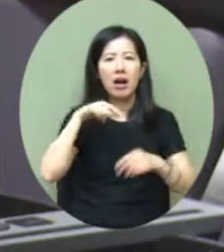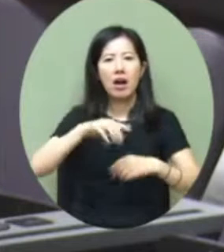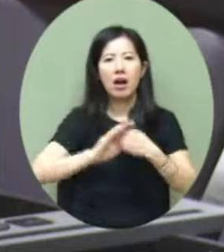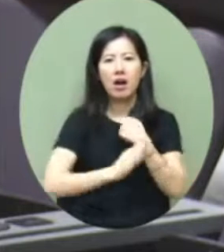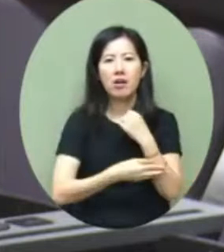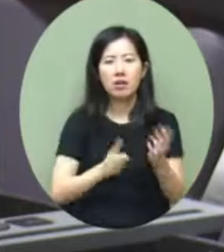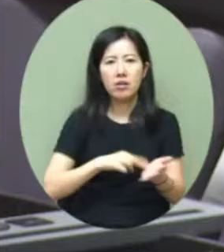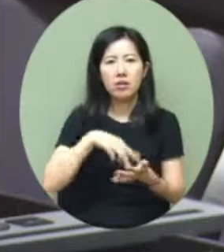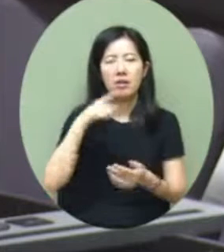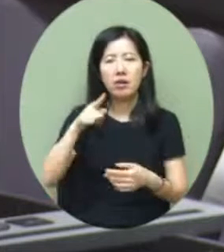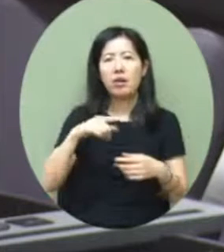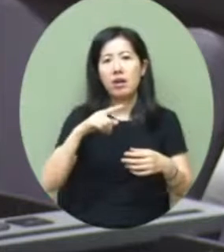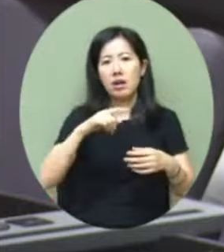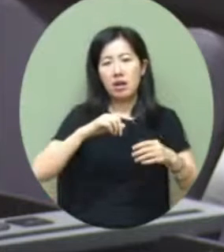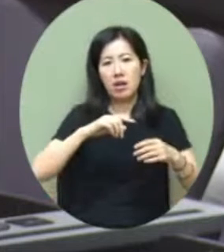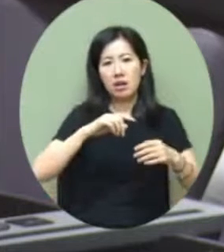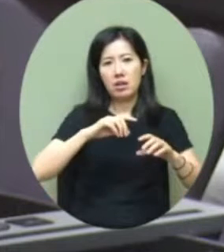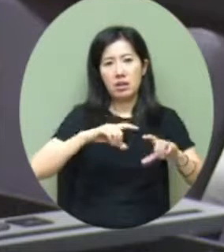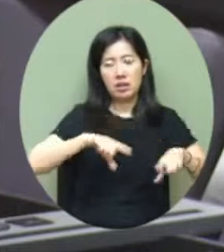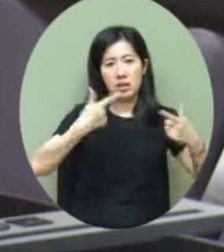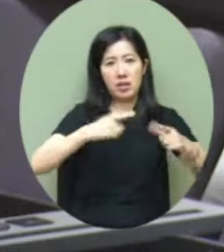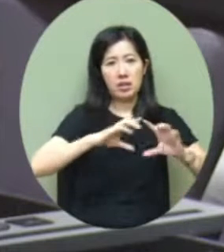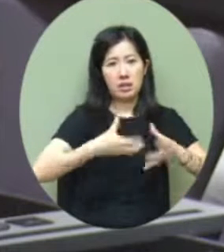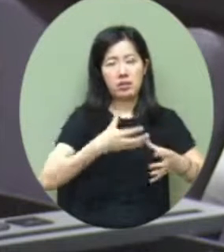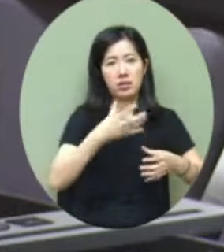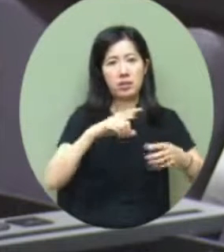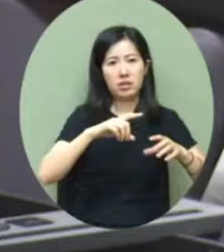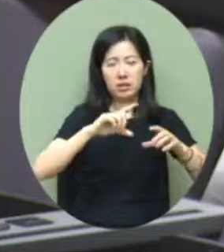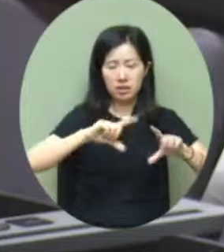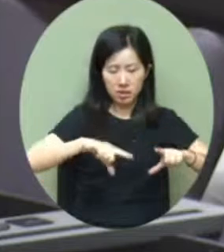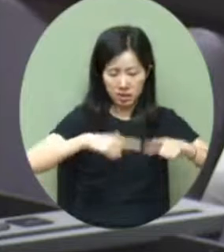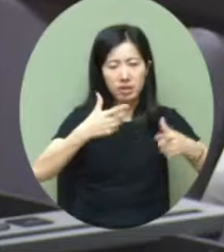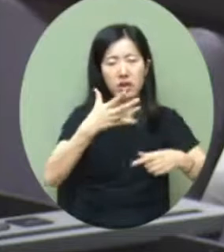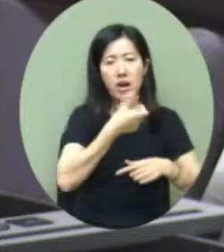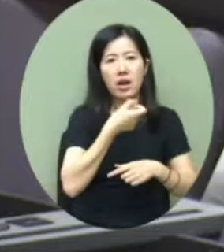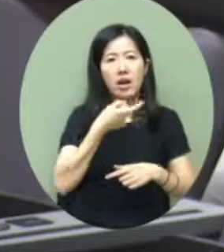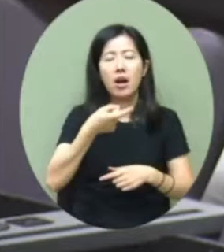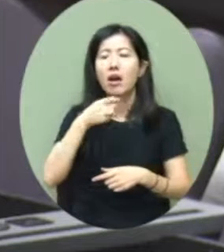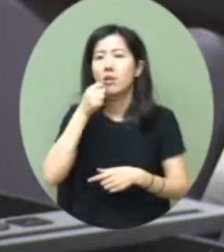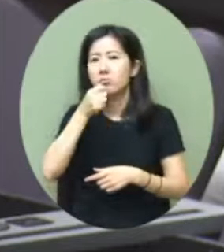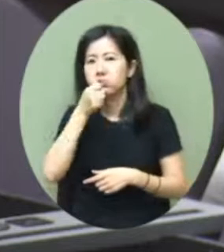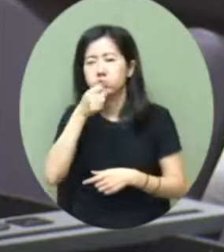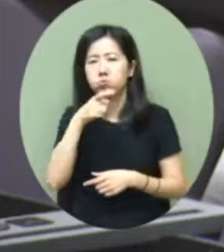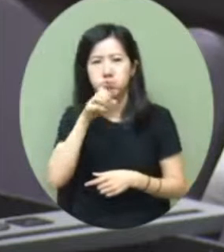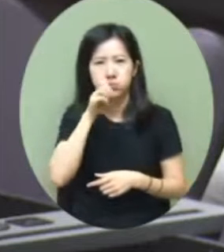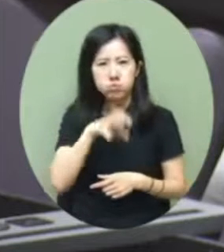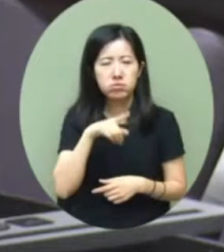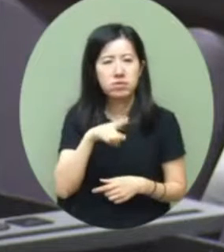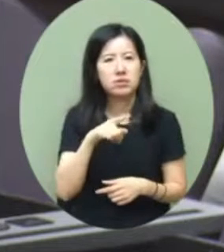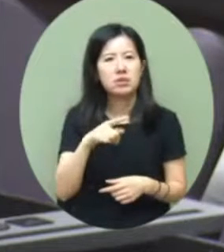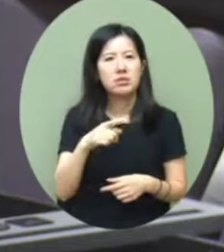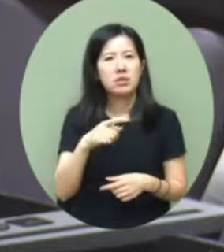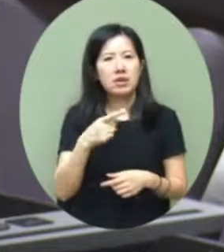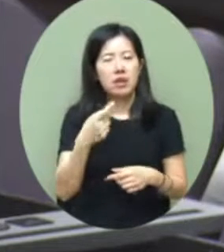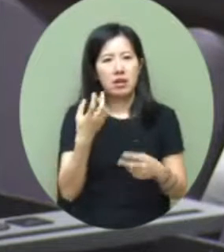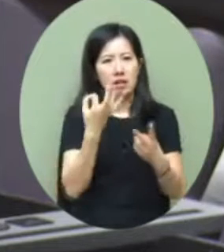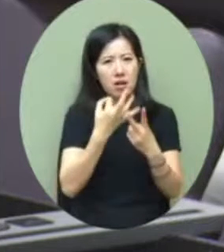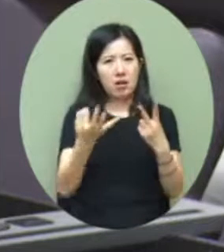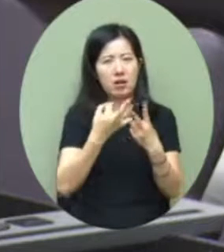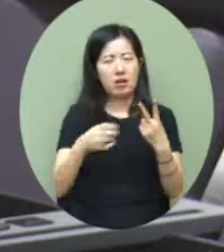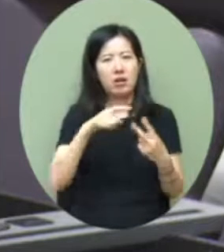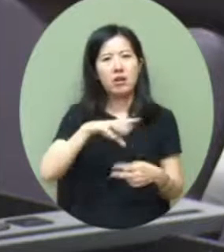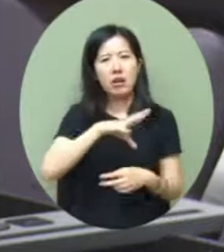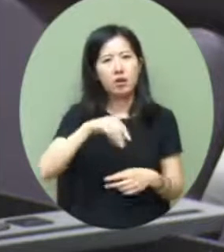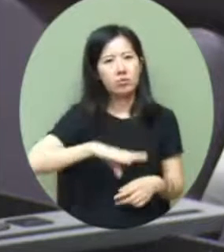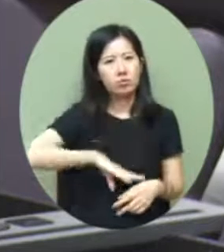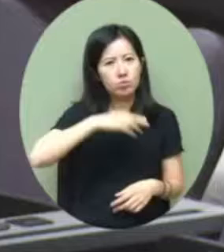about judicial review? Mr. Paul Lam, the S4J, said that when it comes to legislation against fake news, it's